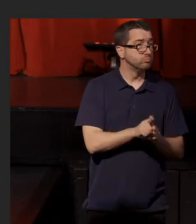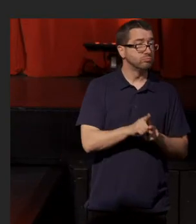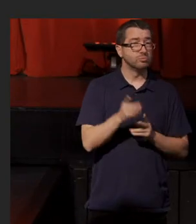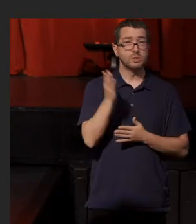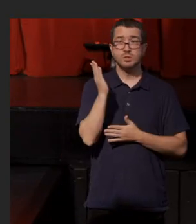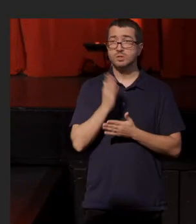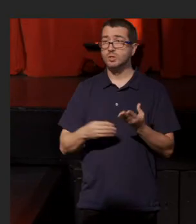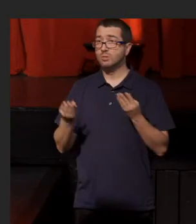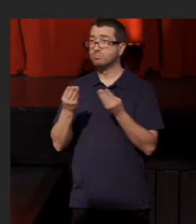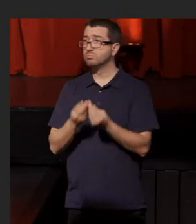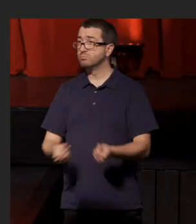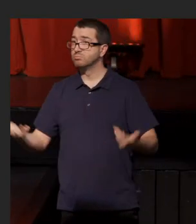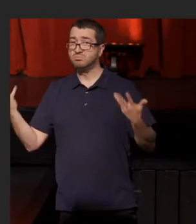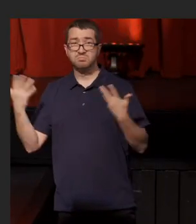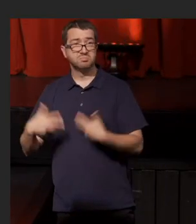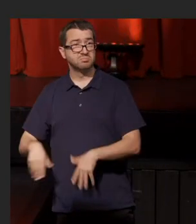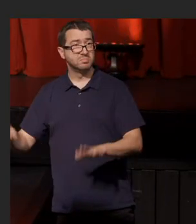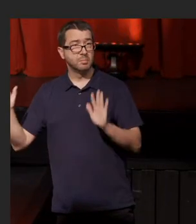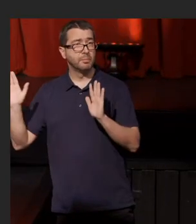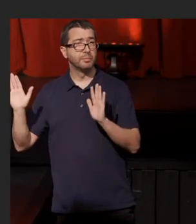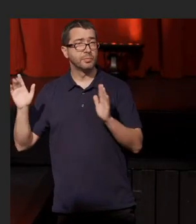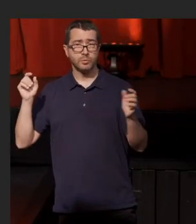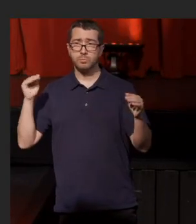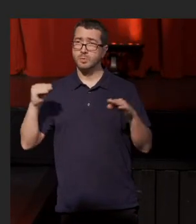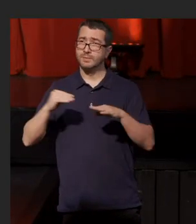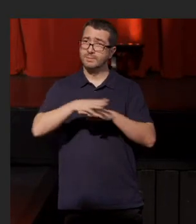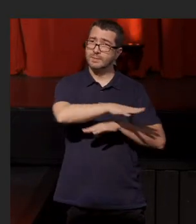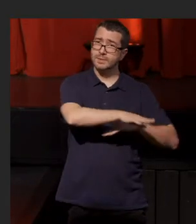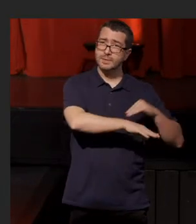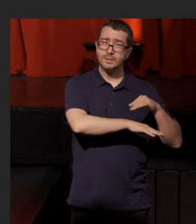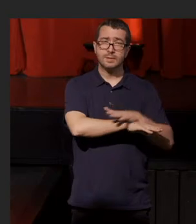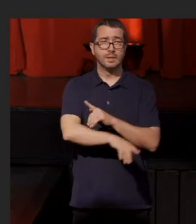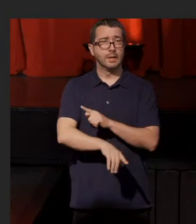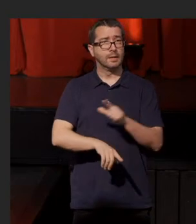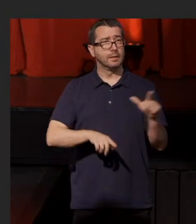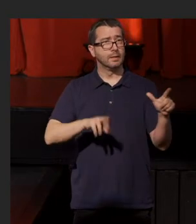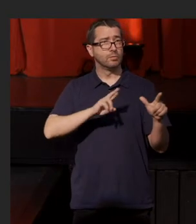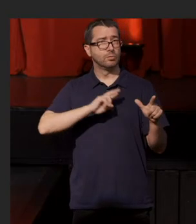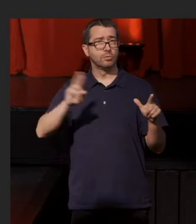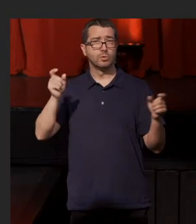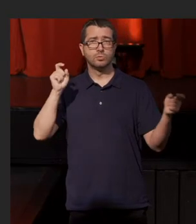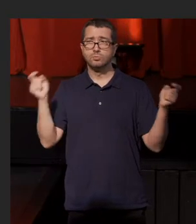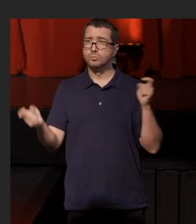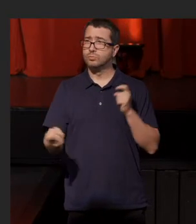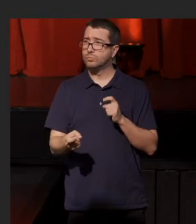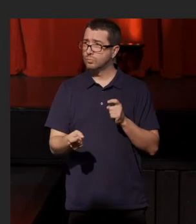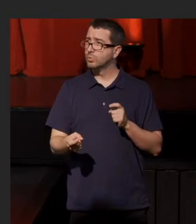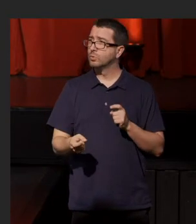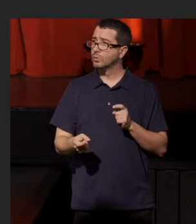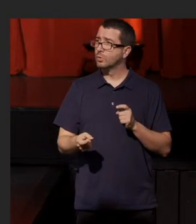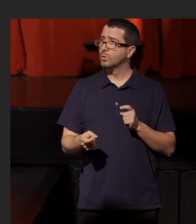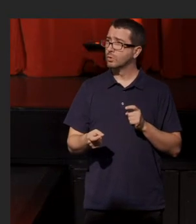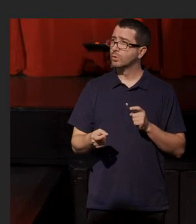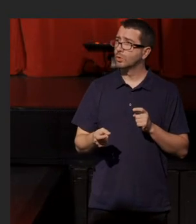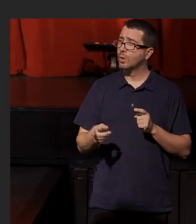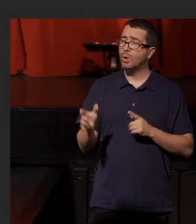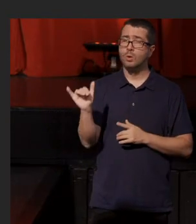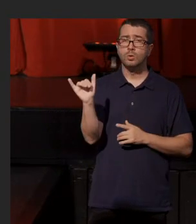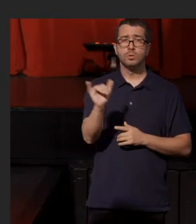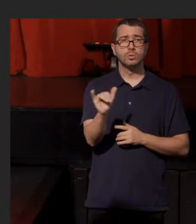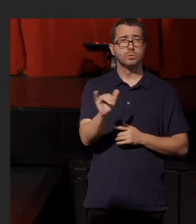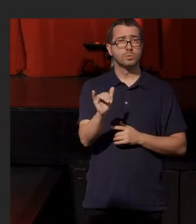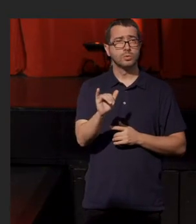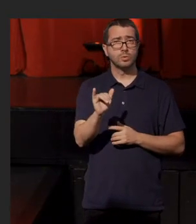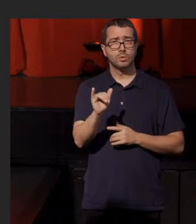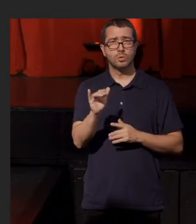that shift the way that our left and right are divided up. We also have